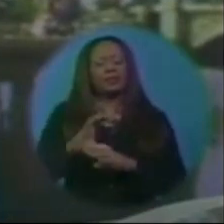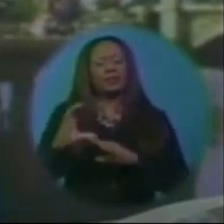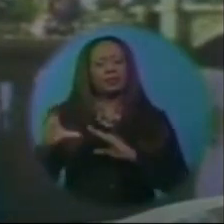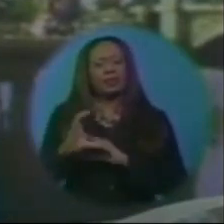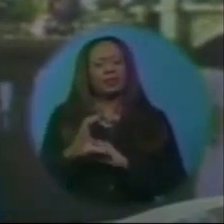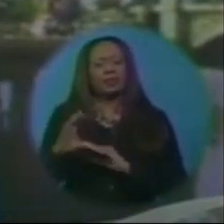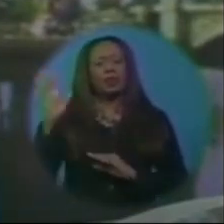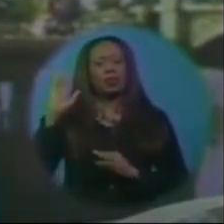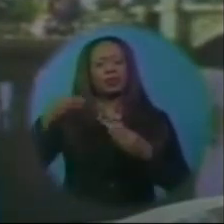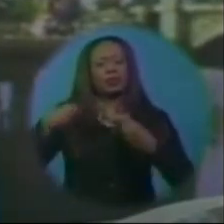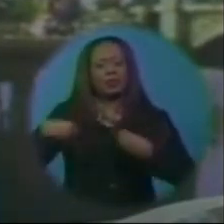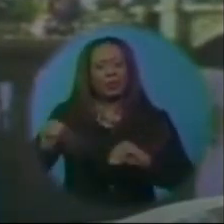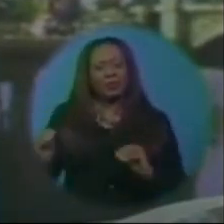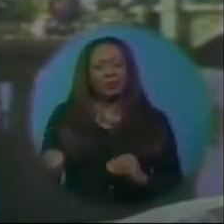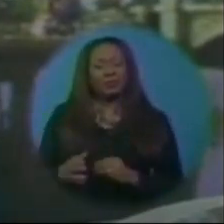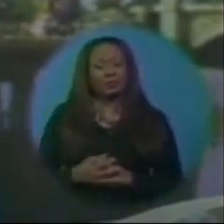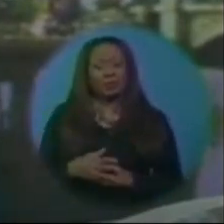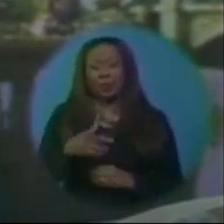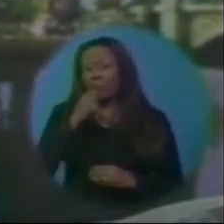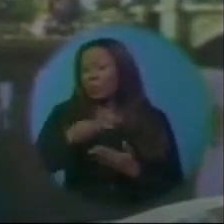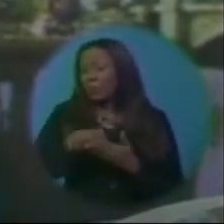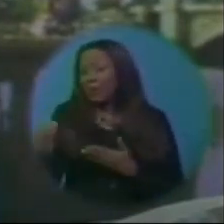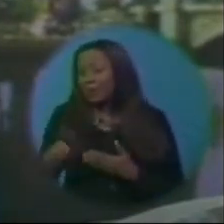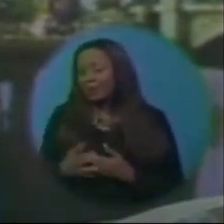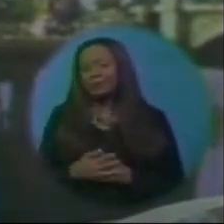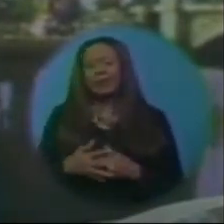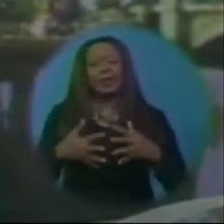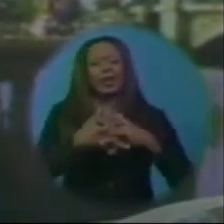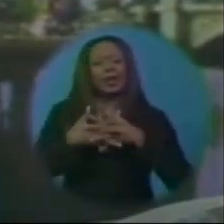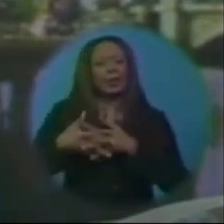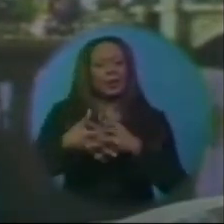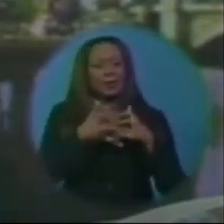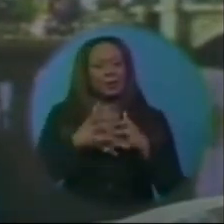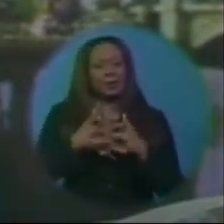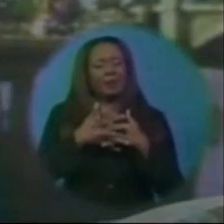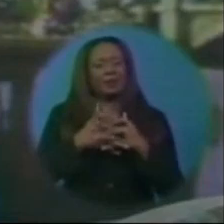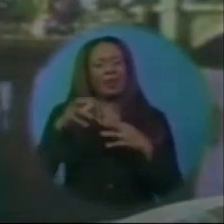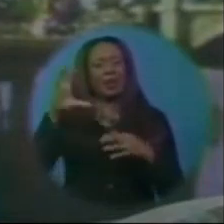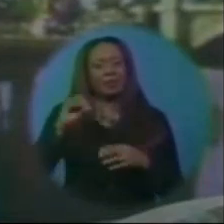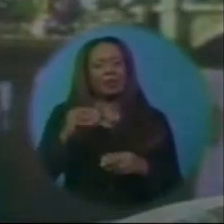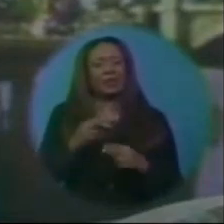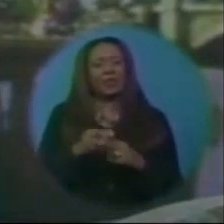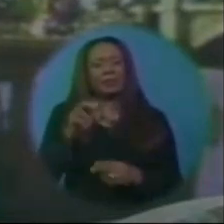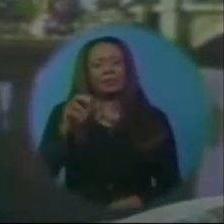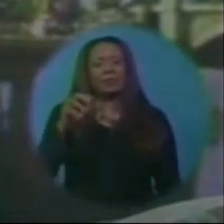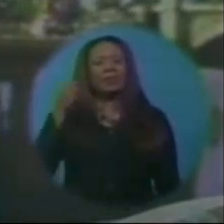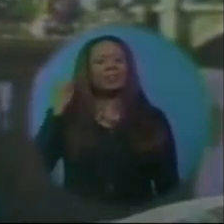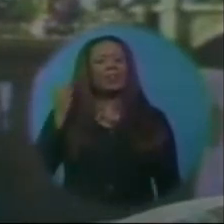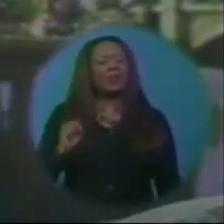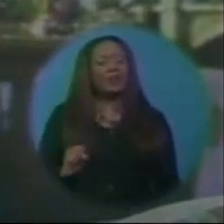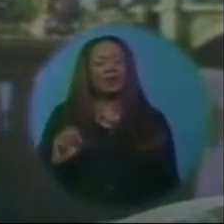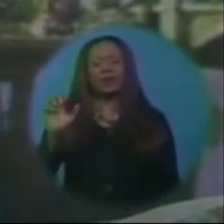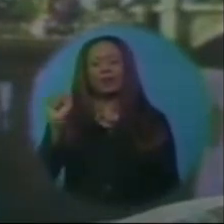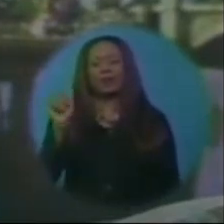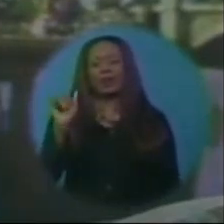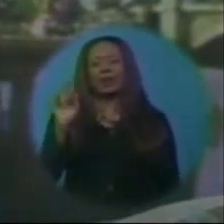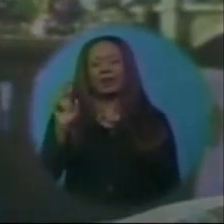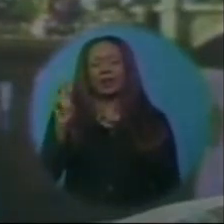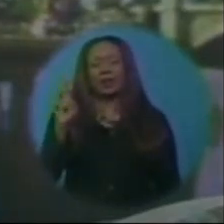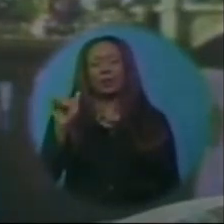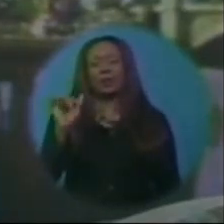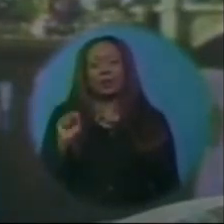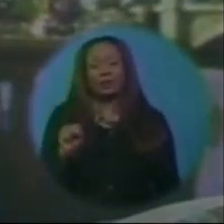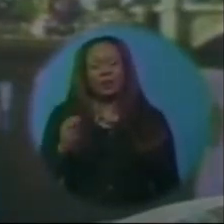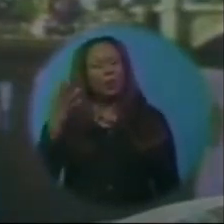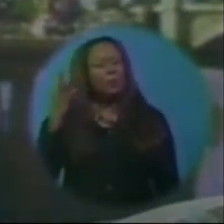The company is being sold to United States-based airline Silver Airways. Seabourn says the airline is being sold because of